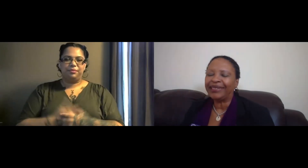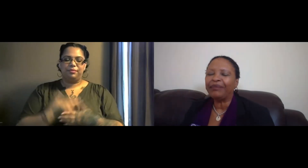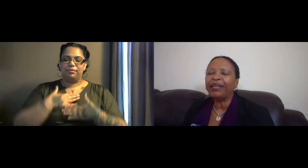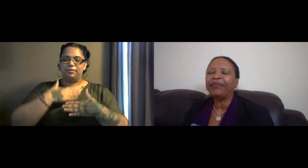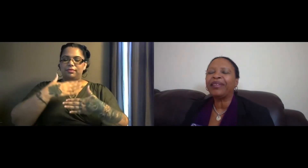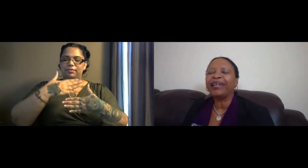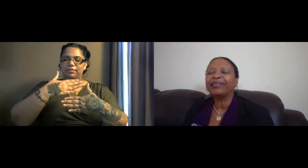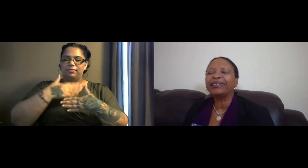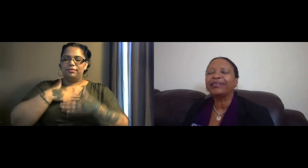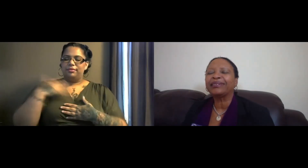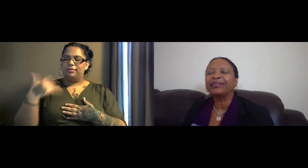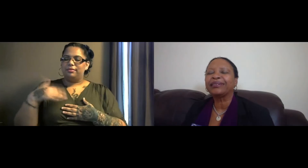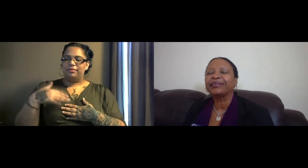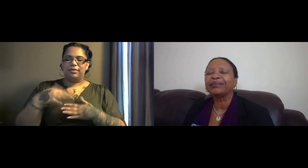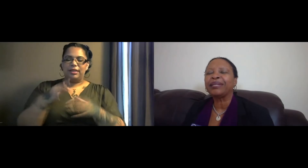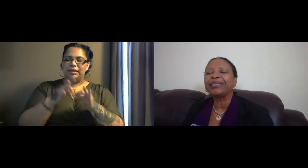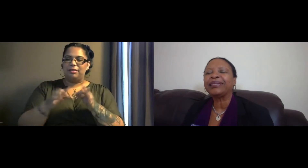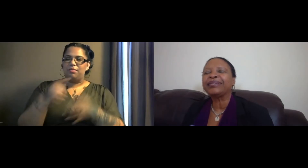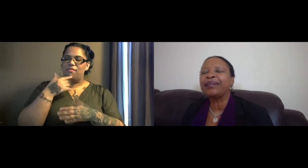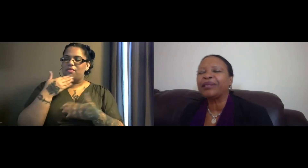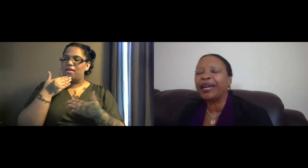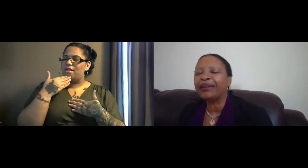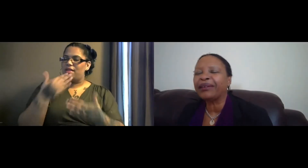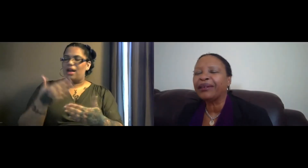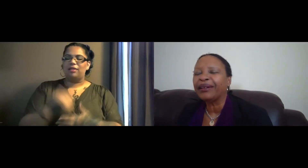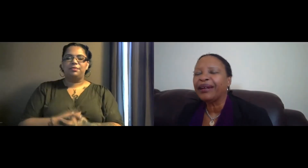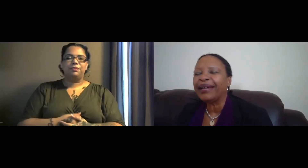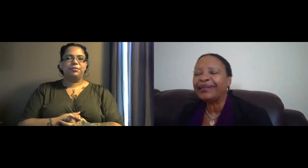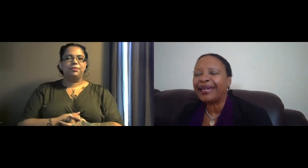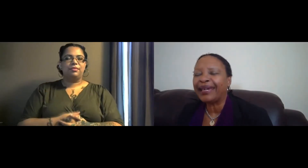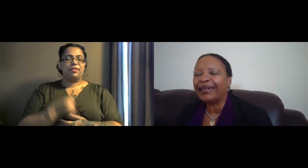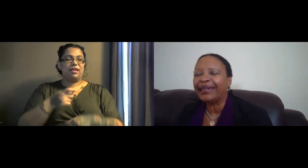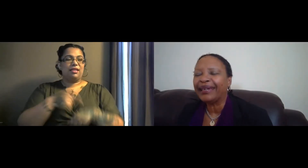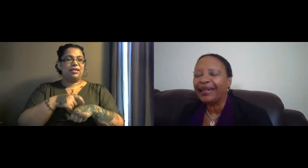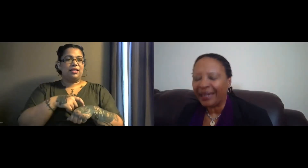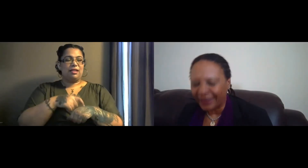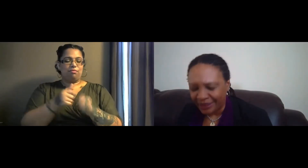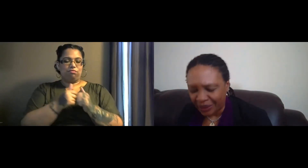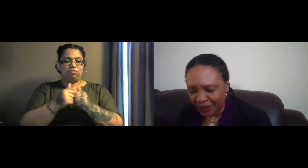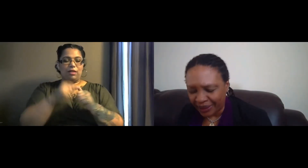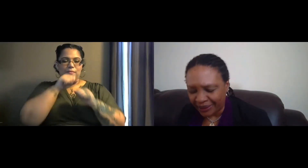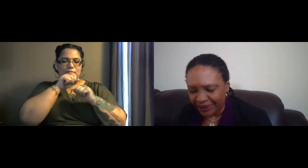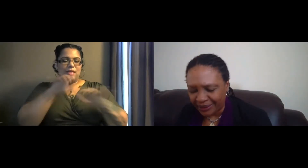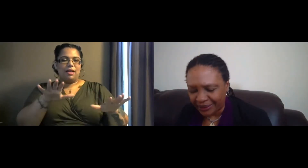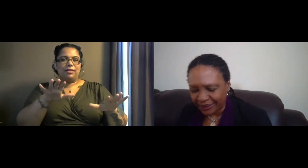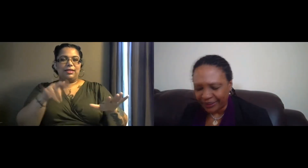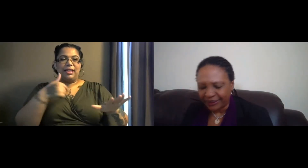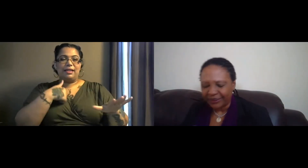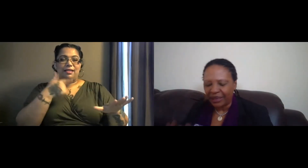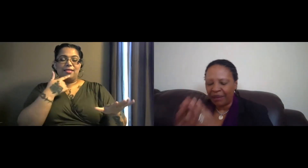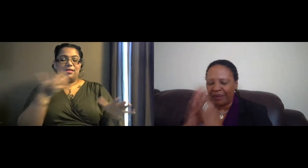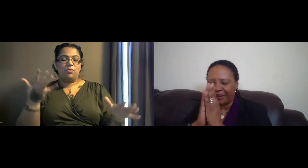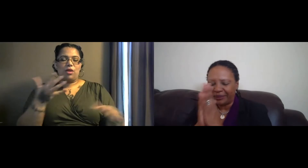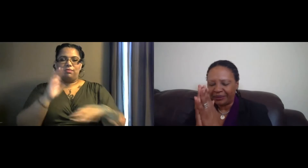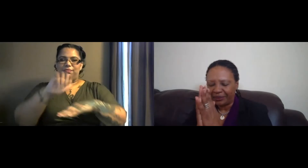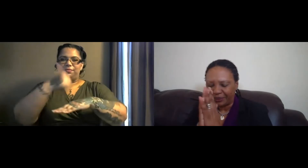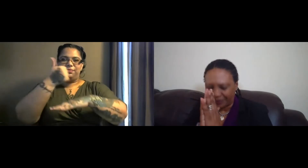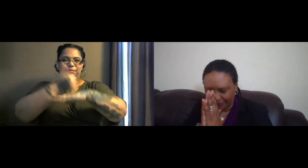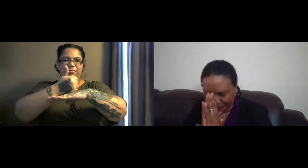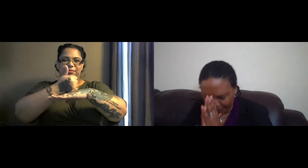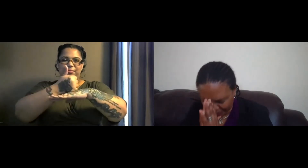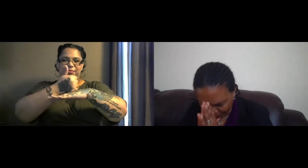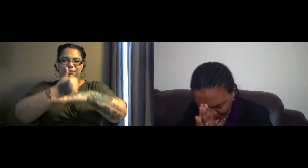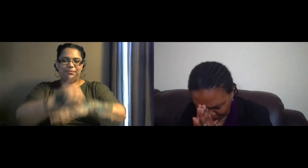And I simply give thanks, blessing this time together, I say, and so it is. Amen.